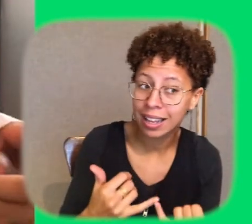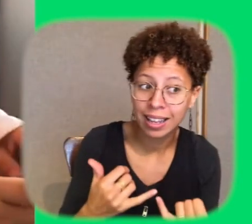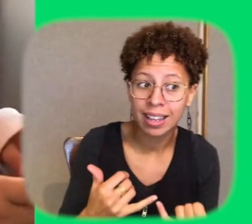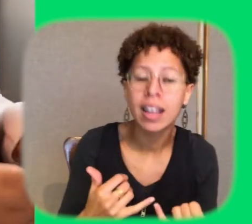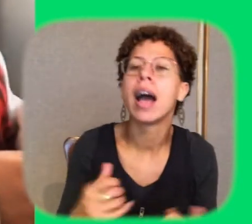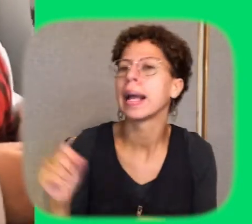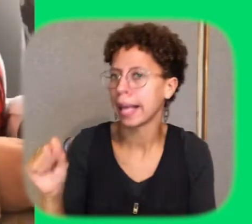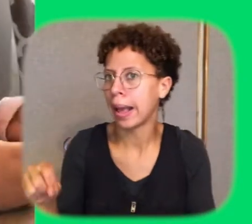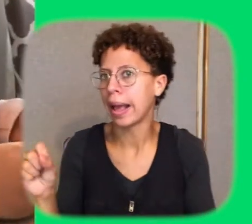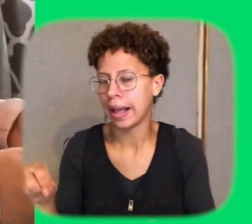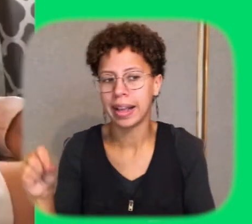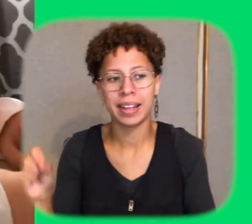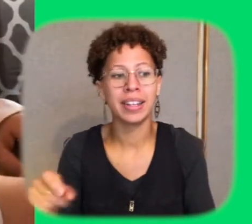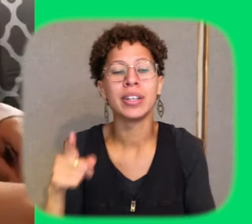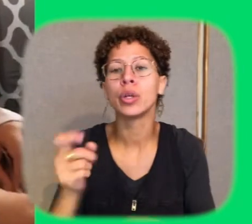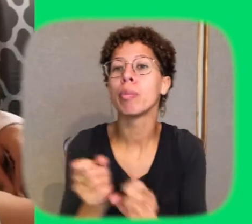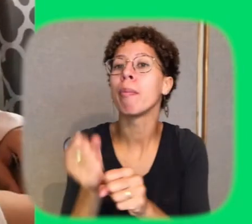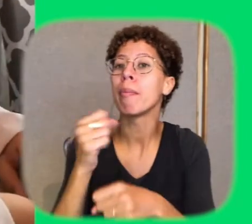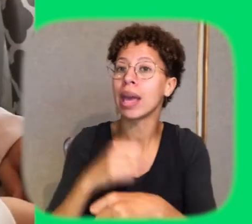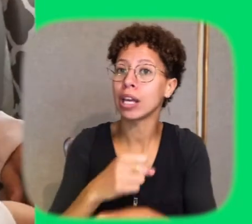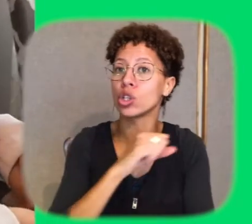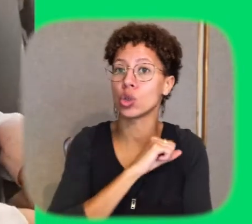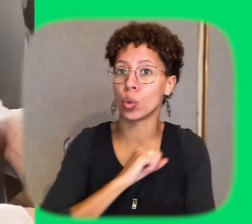superhero gadget and